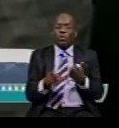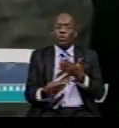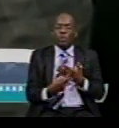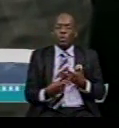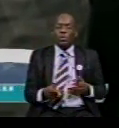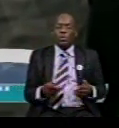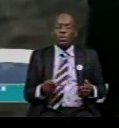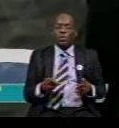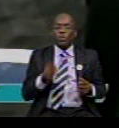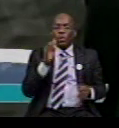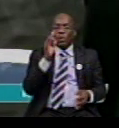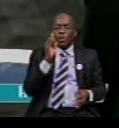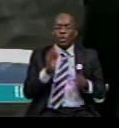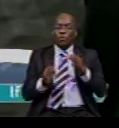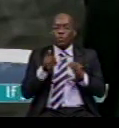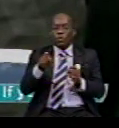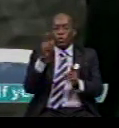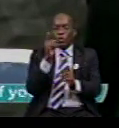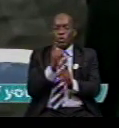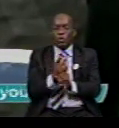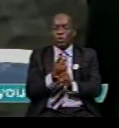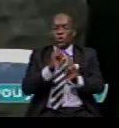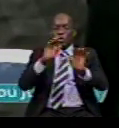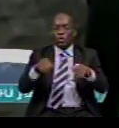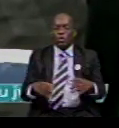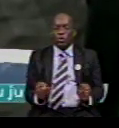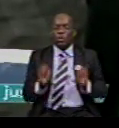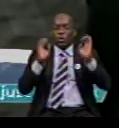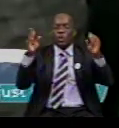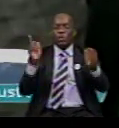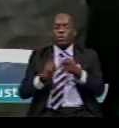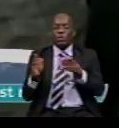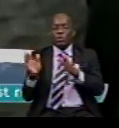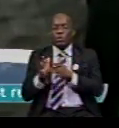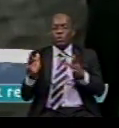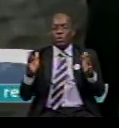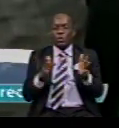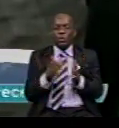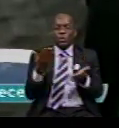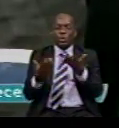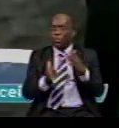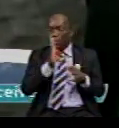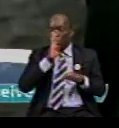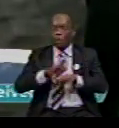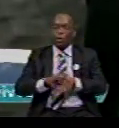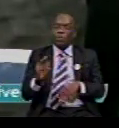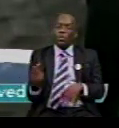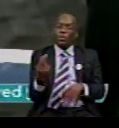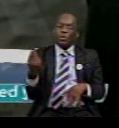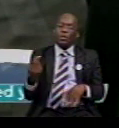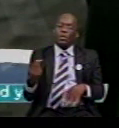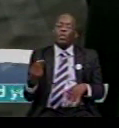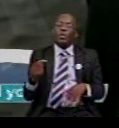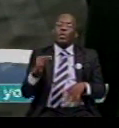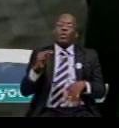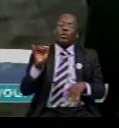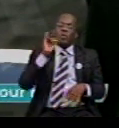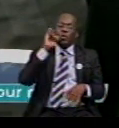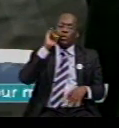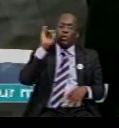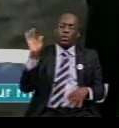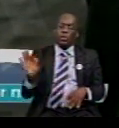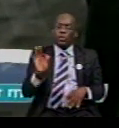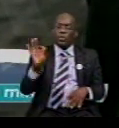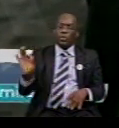this crusade, maybe on Thursday, yesterday, Friday, or today, that lunch